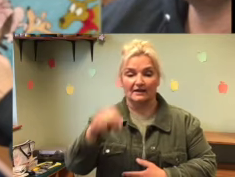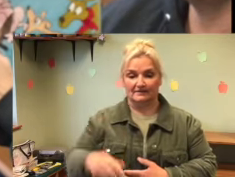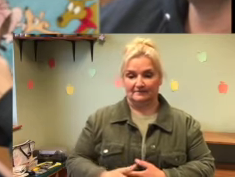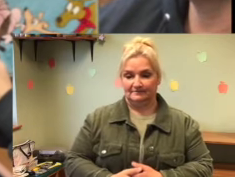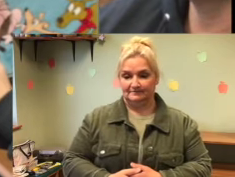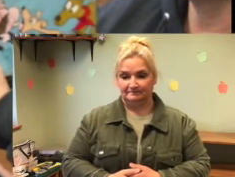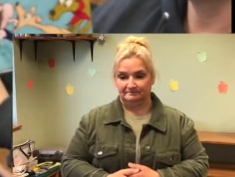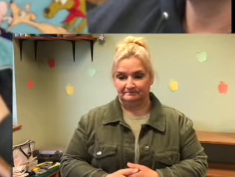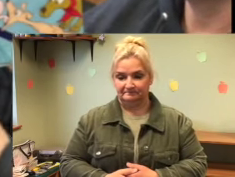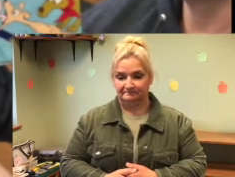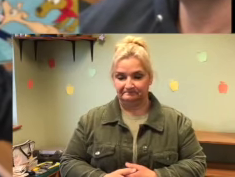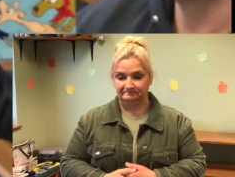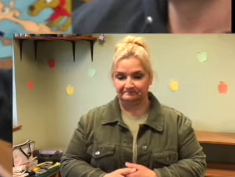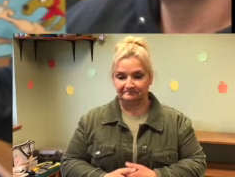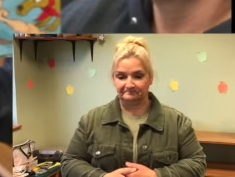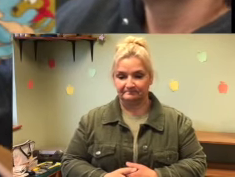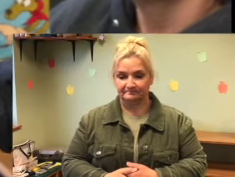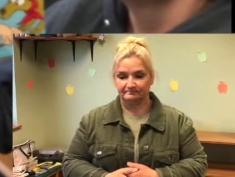Okay.